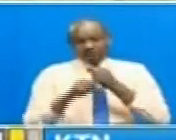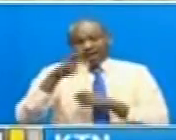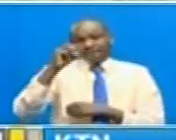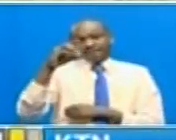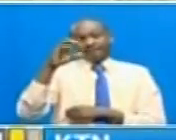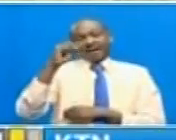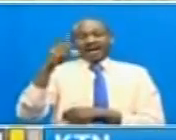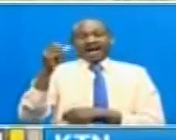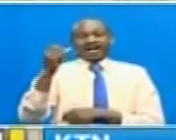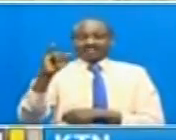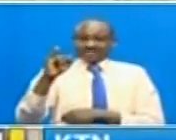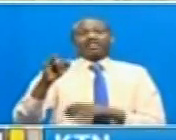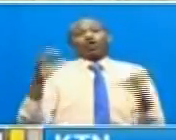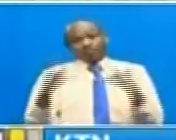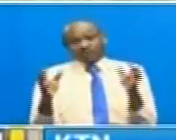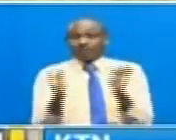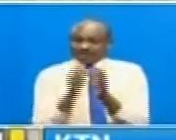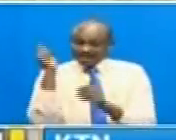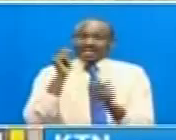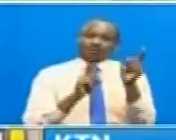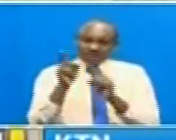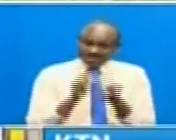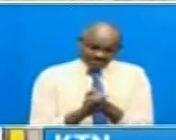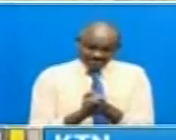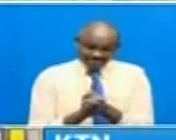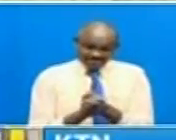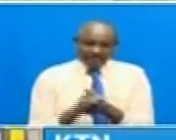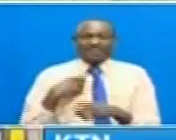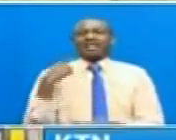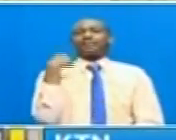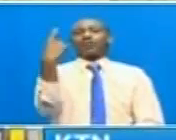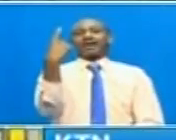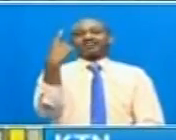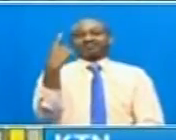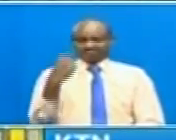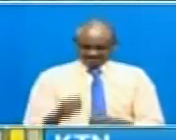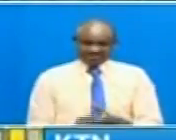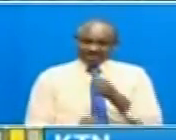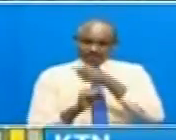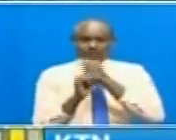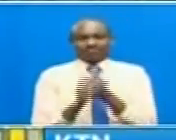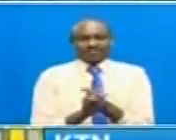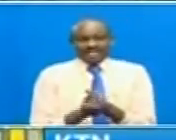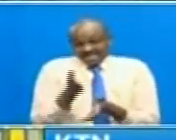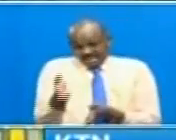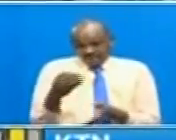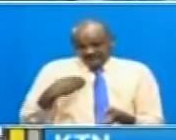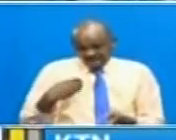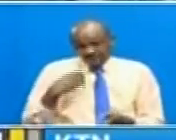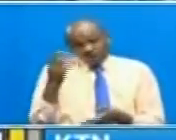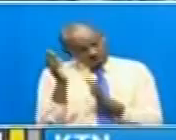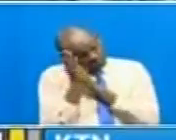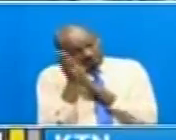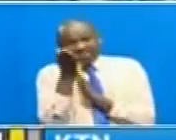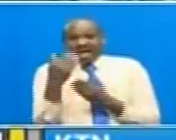community and Kenya tourism. I'm number one fan. Rather than build brick and mortar for